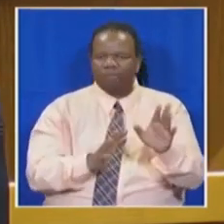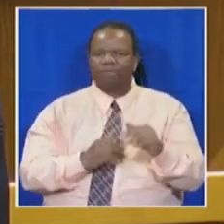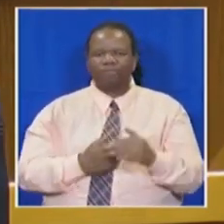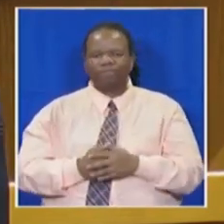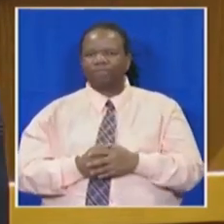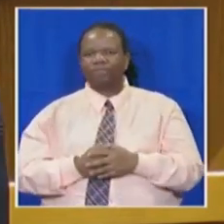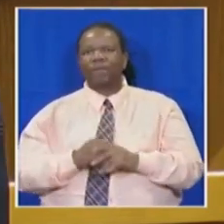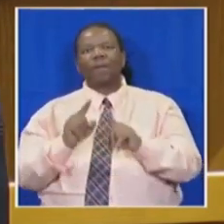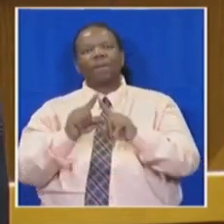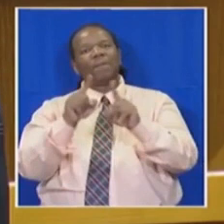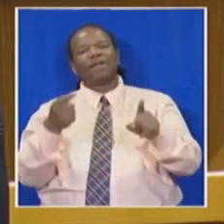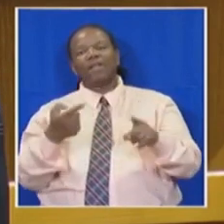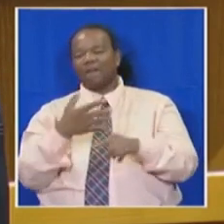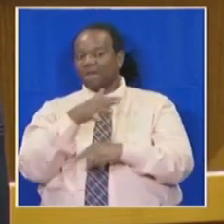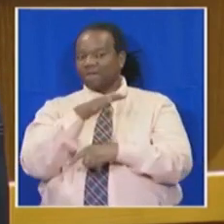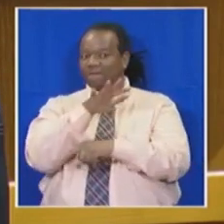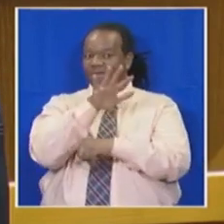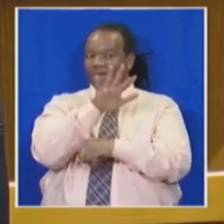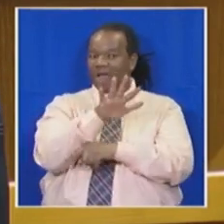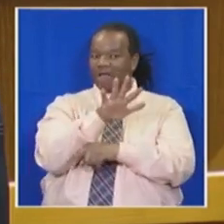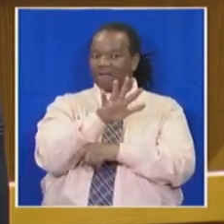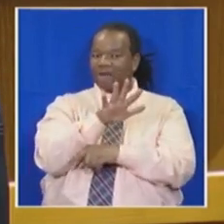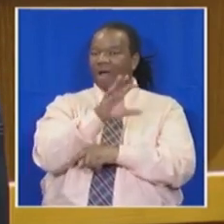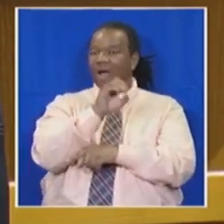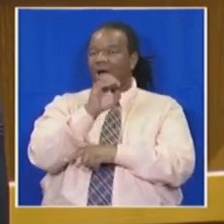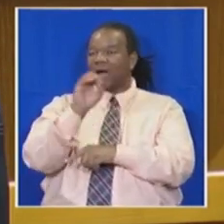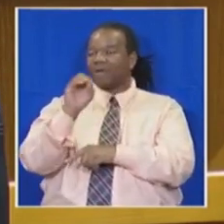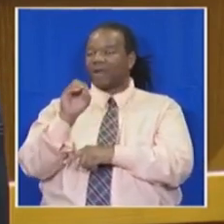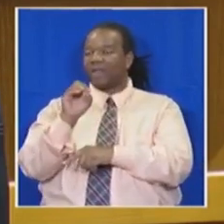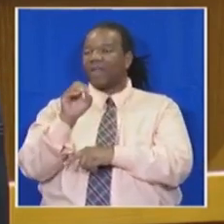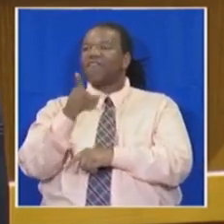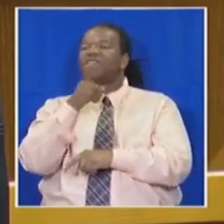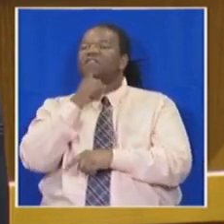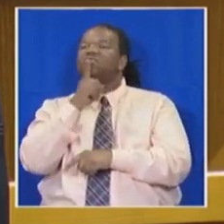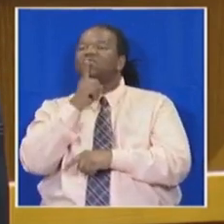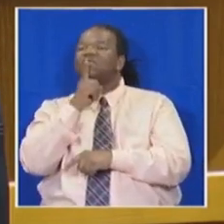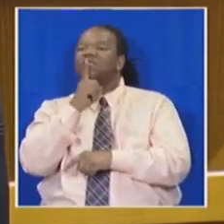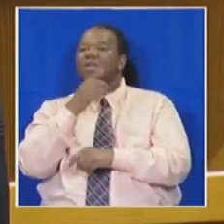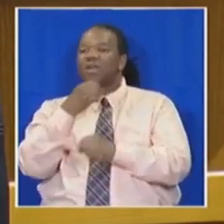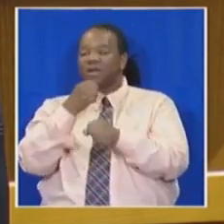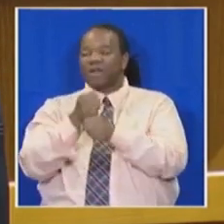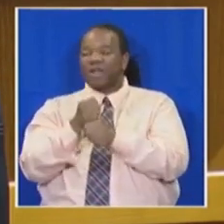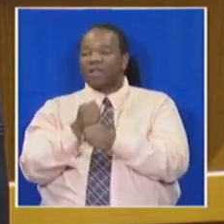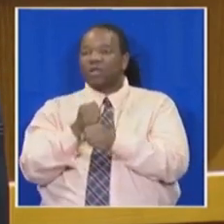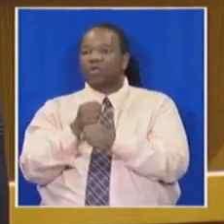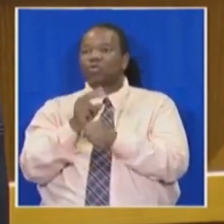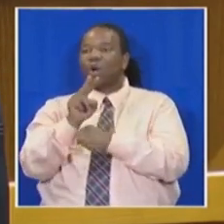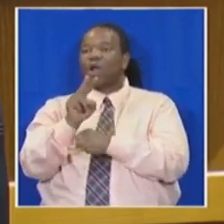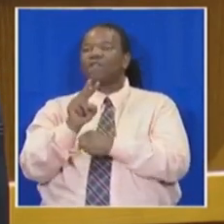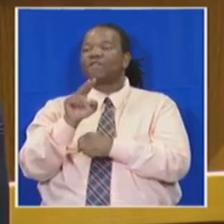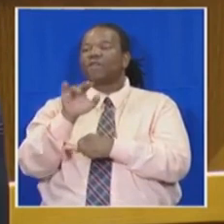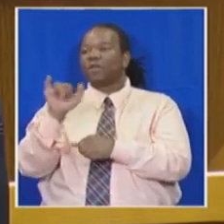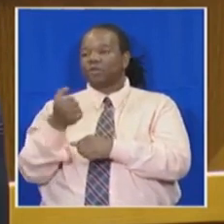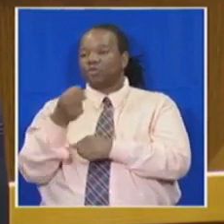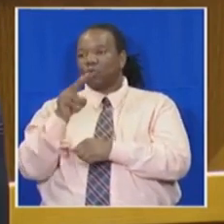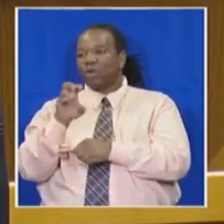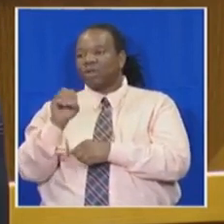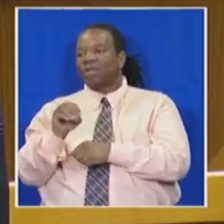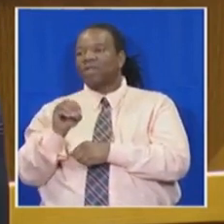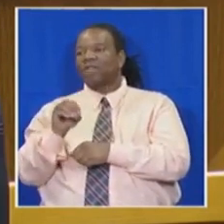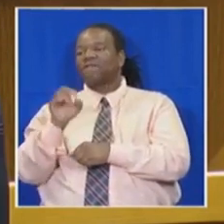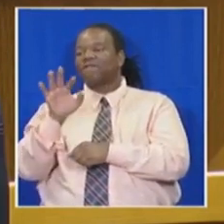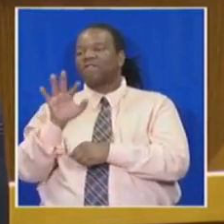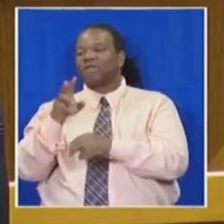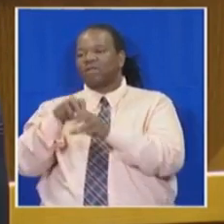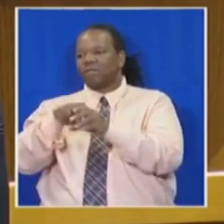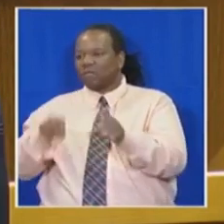the 500,000 grade 10s who dropped out in 2014 that didn't go to write matric in 2016. She